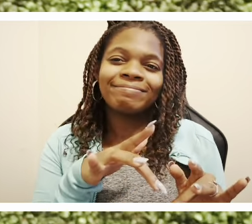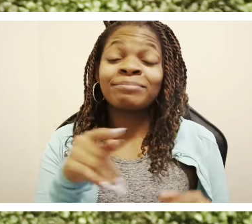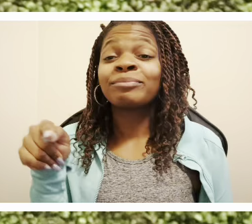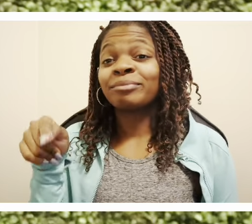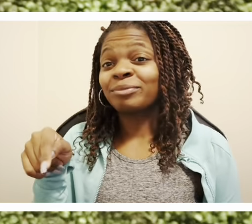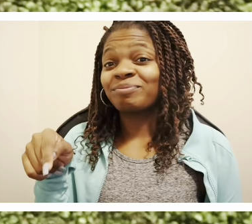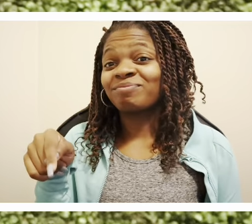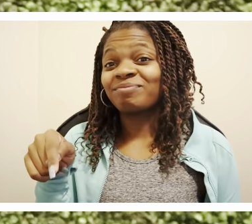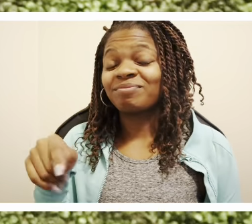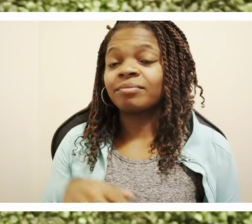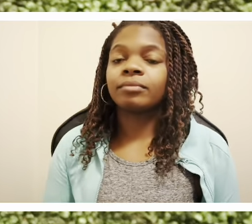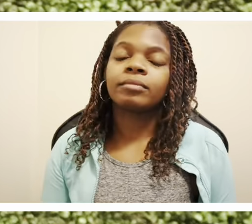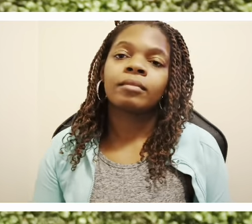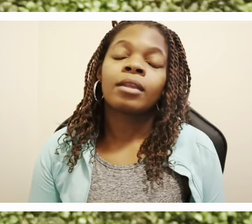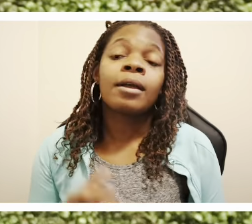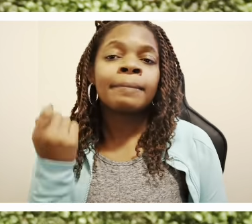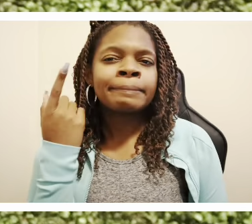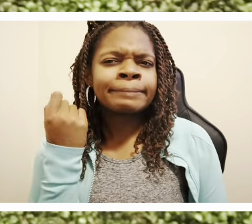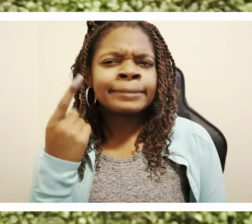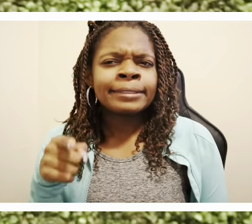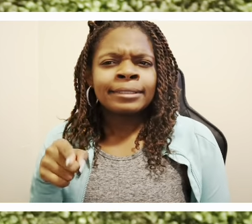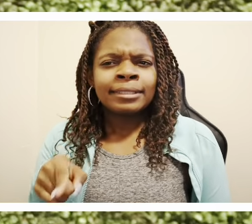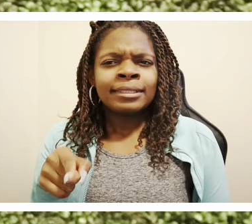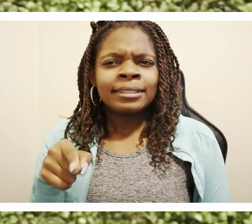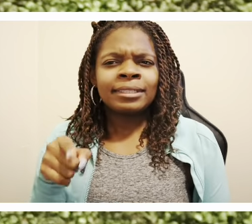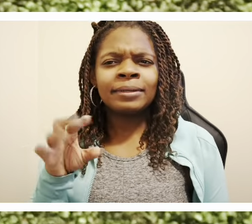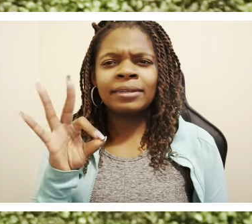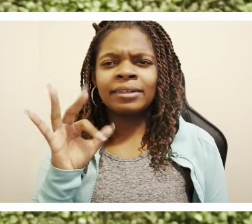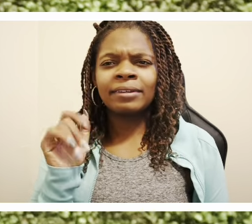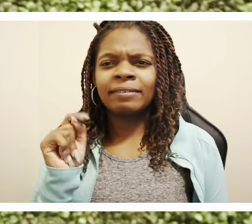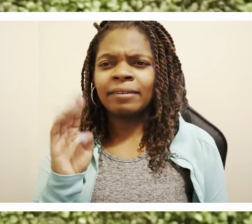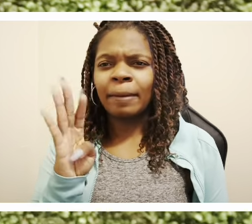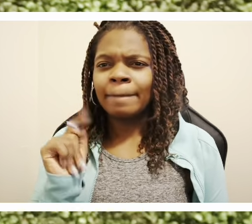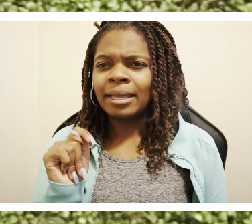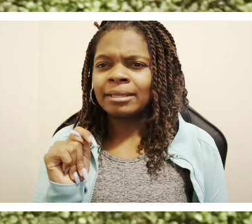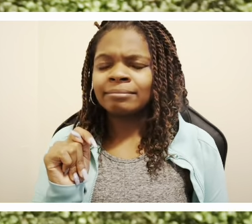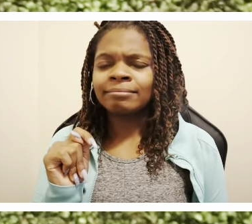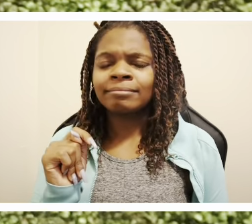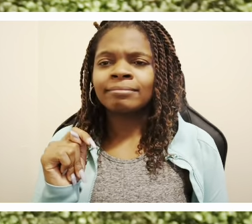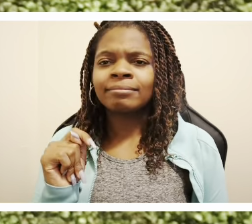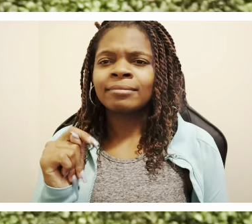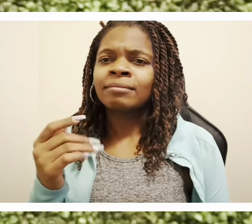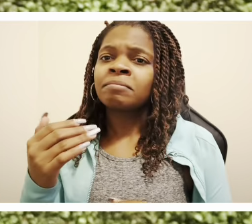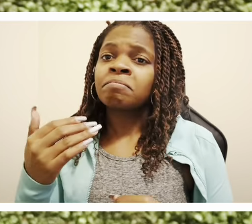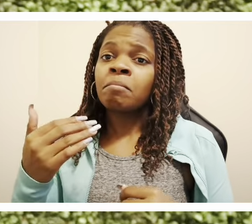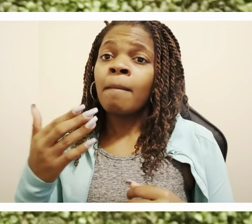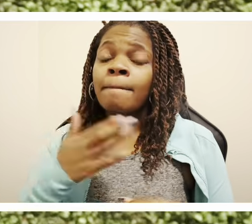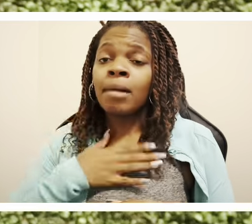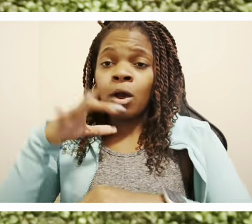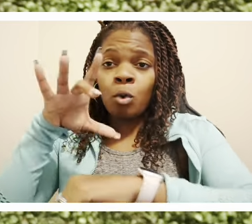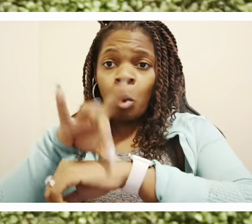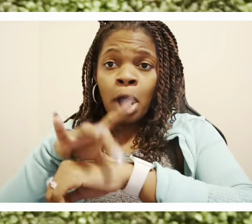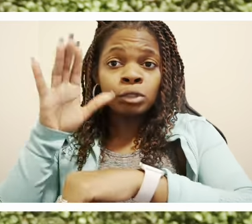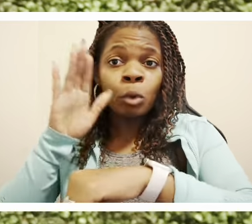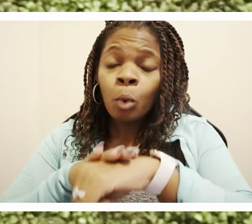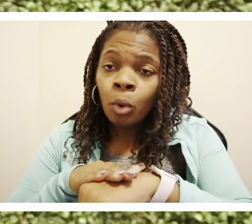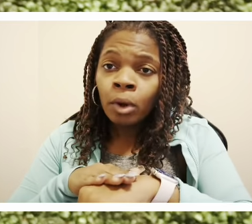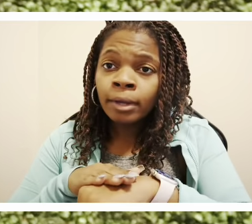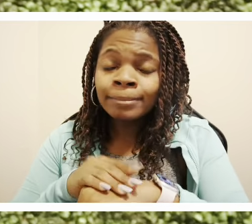it. Now the only thing that the sleep wouldn't always come up for the Fitbit, meaning I'll look